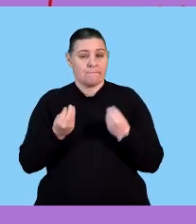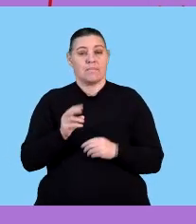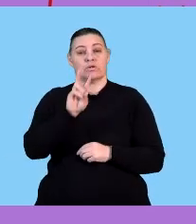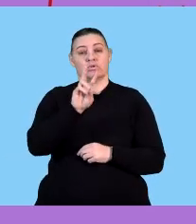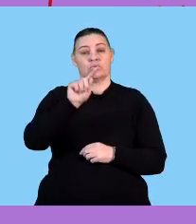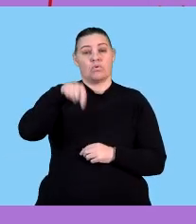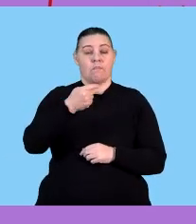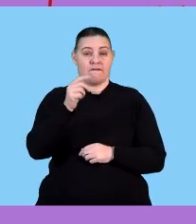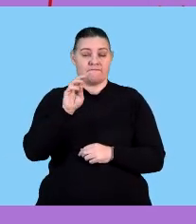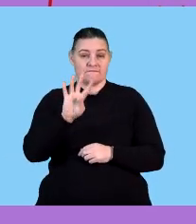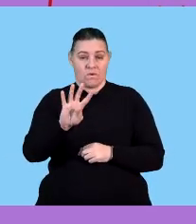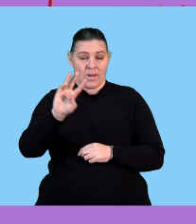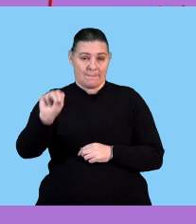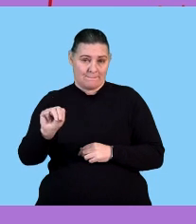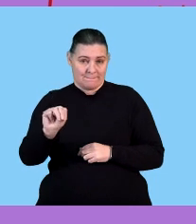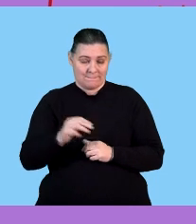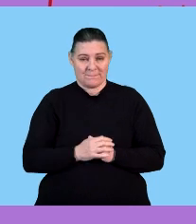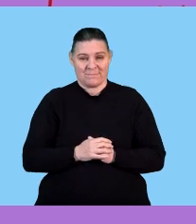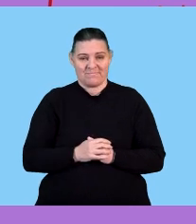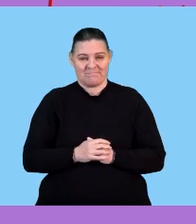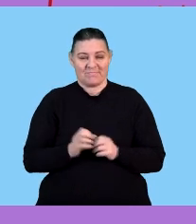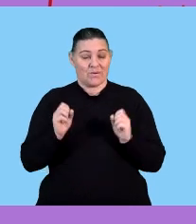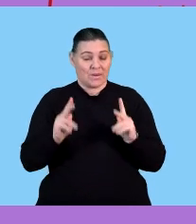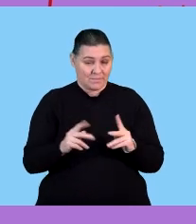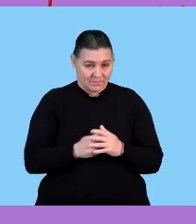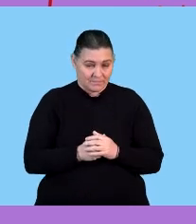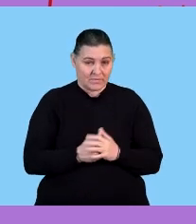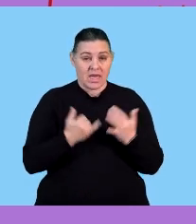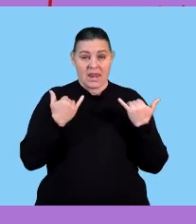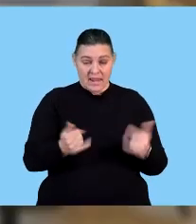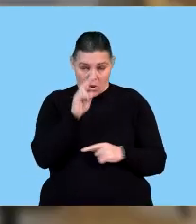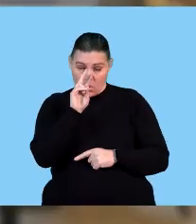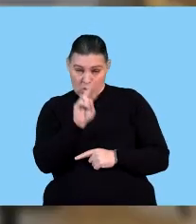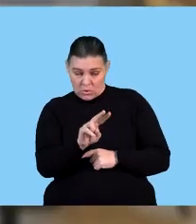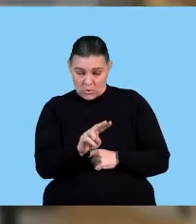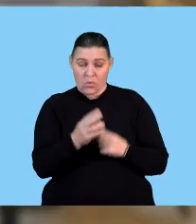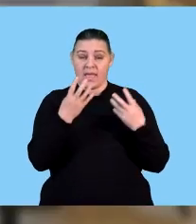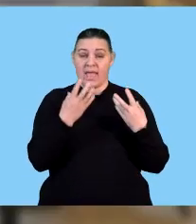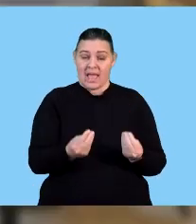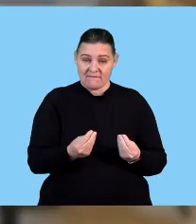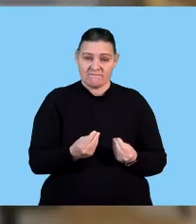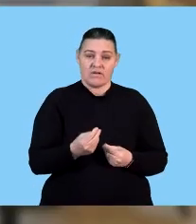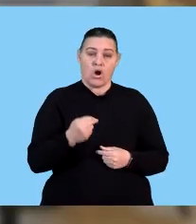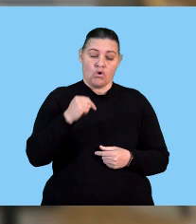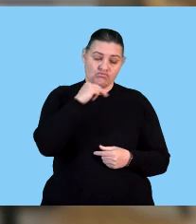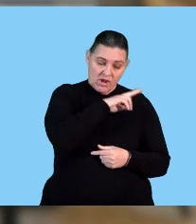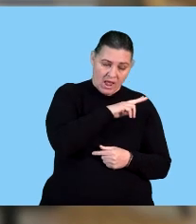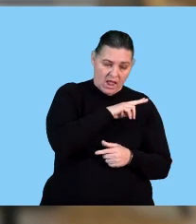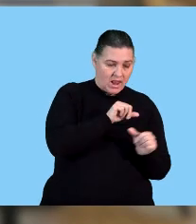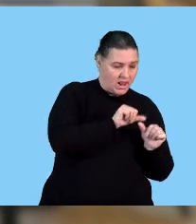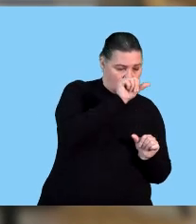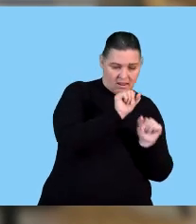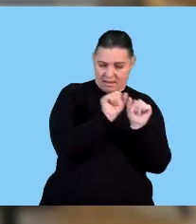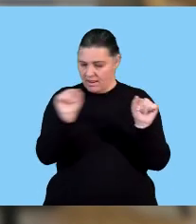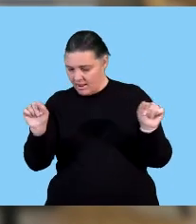me 2,4 meters. All right, nice work. So looking at that now, we've got the real dimensions.